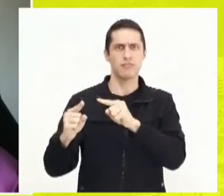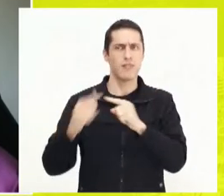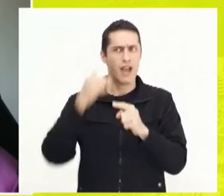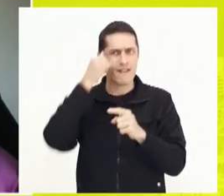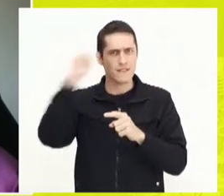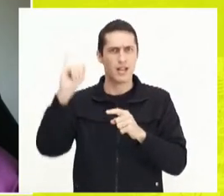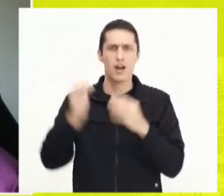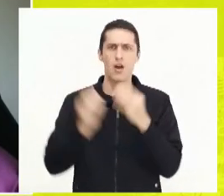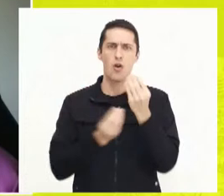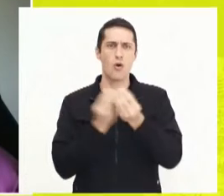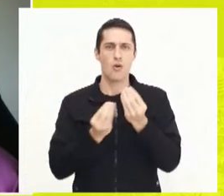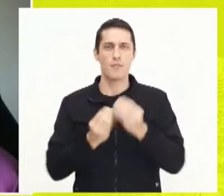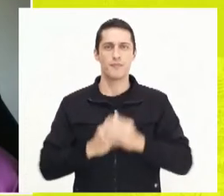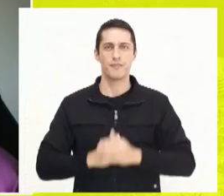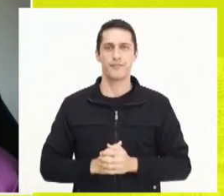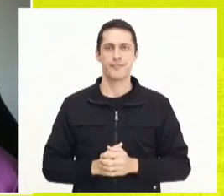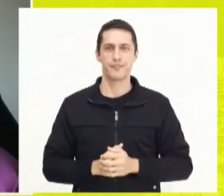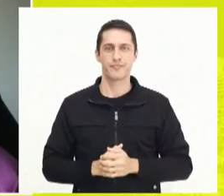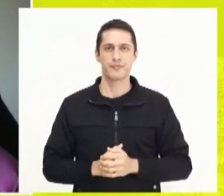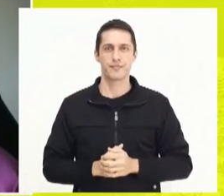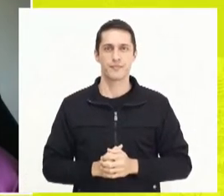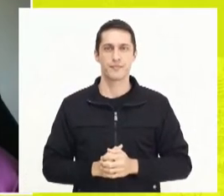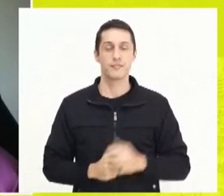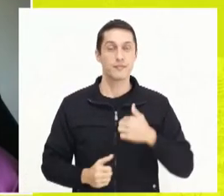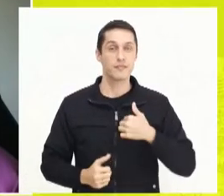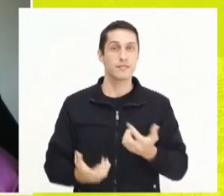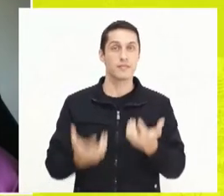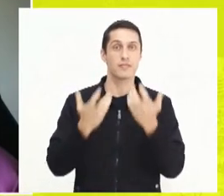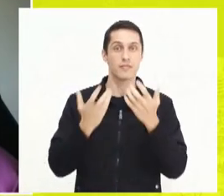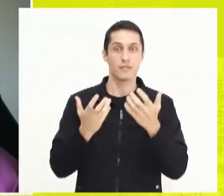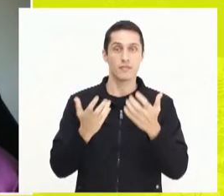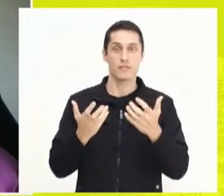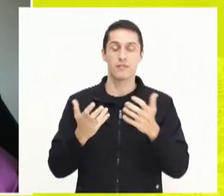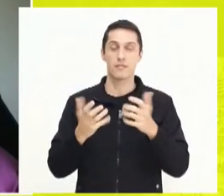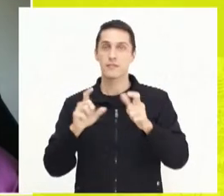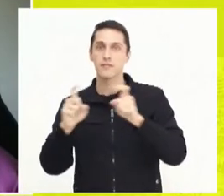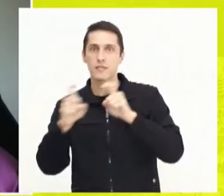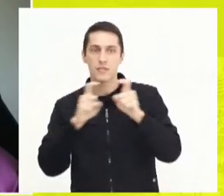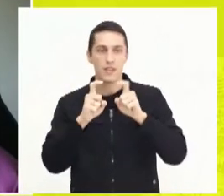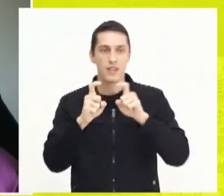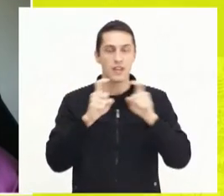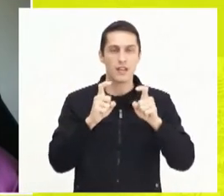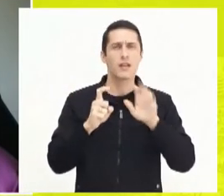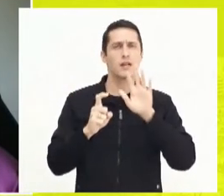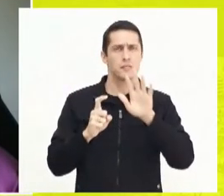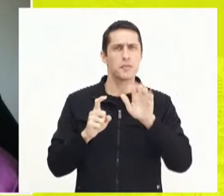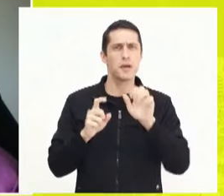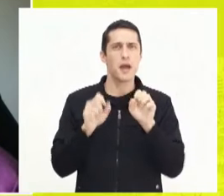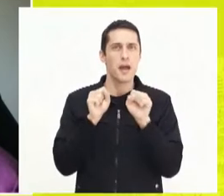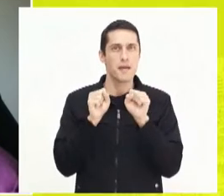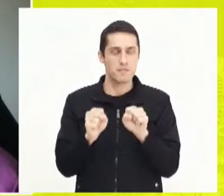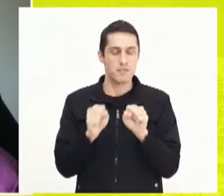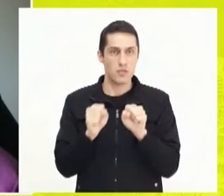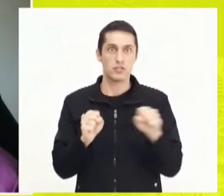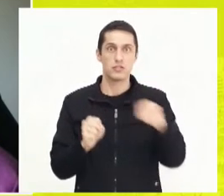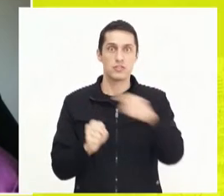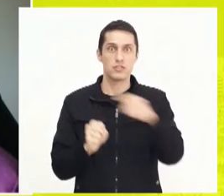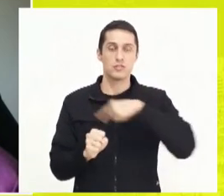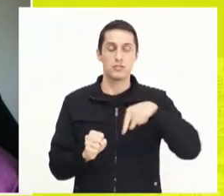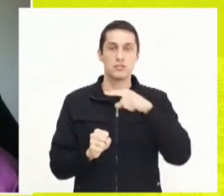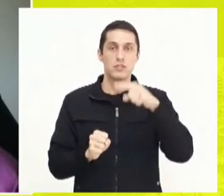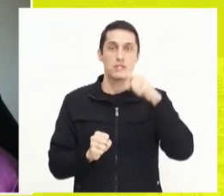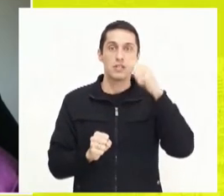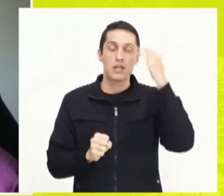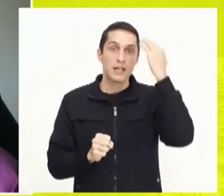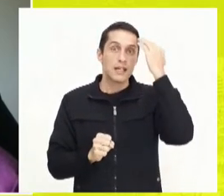important themes this debate is of course going to be